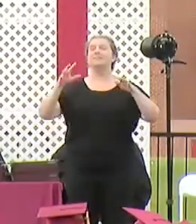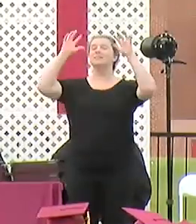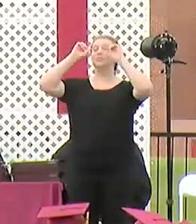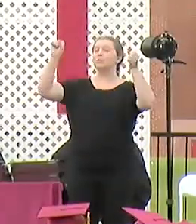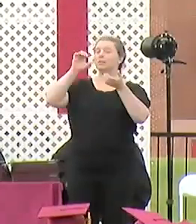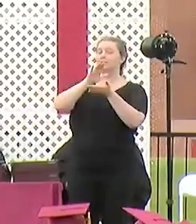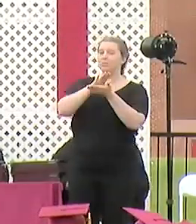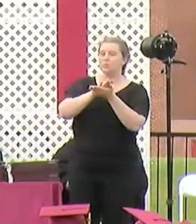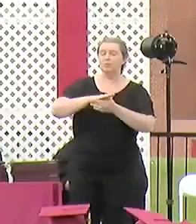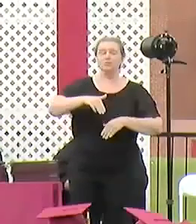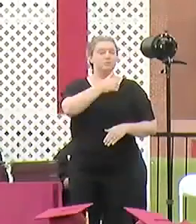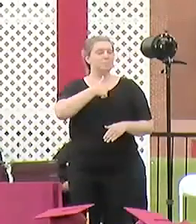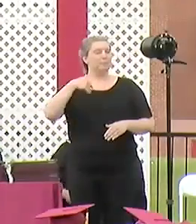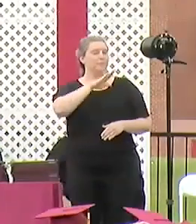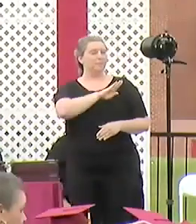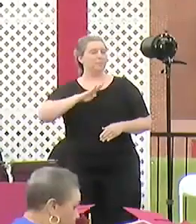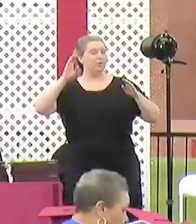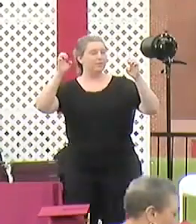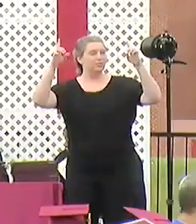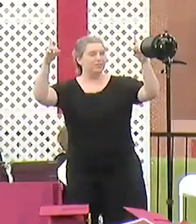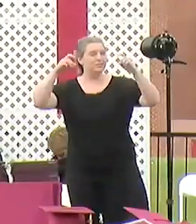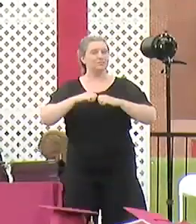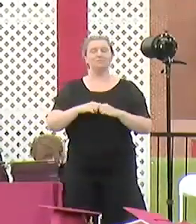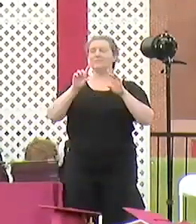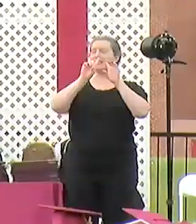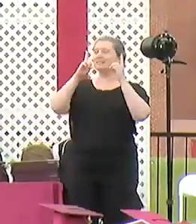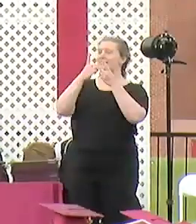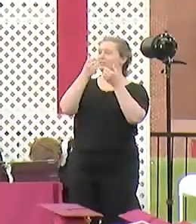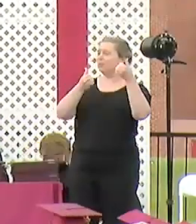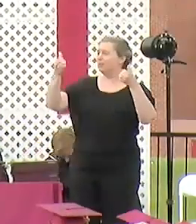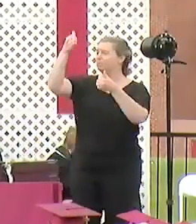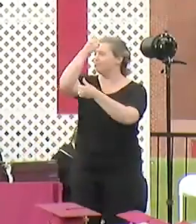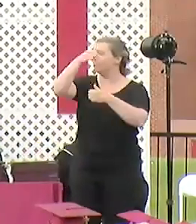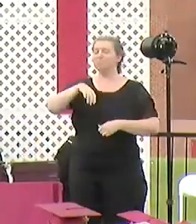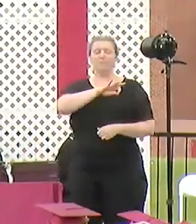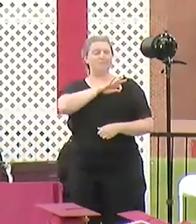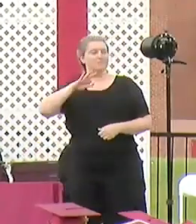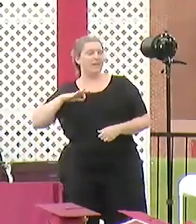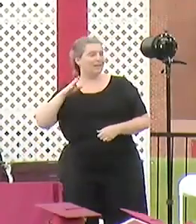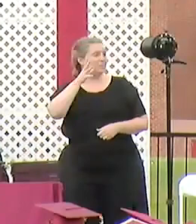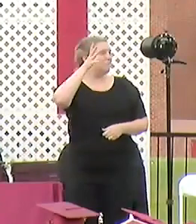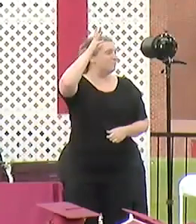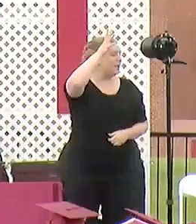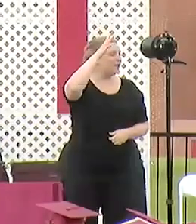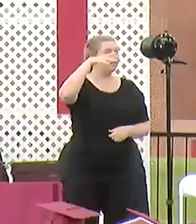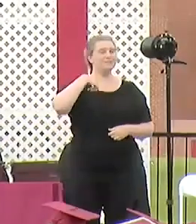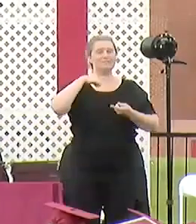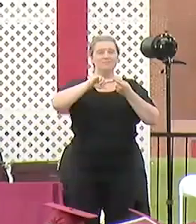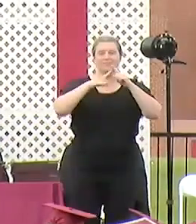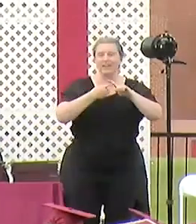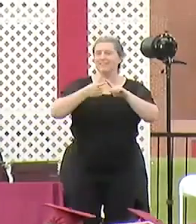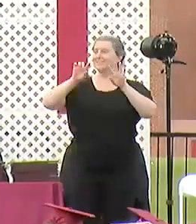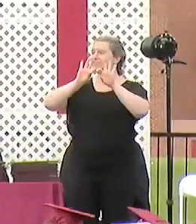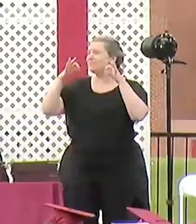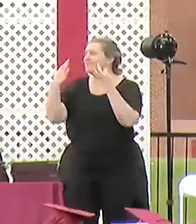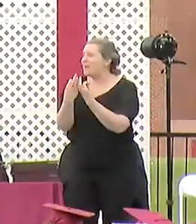schools, members of the Board of Education, district administrators, faculty, parents, relatives,